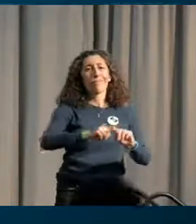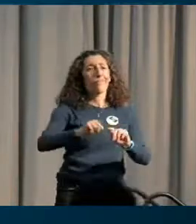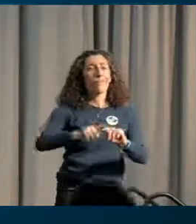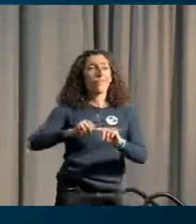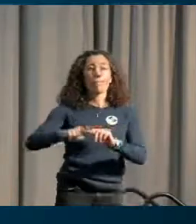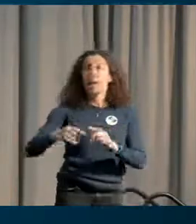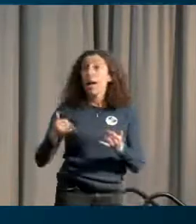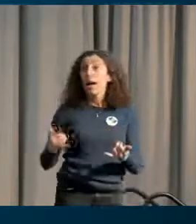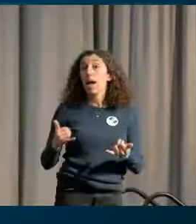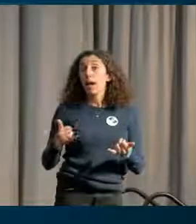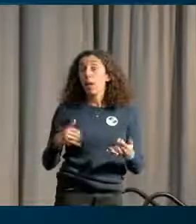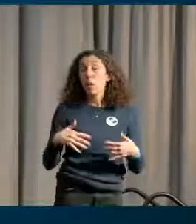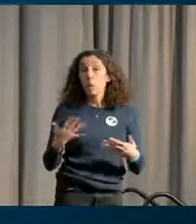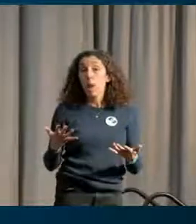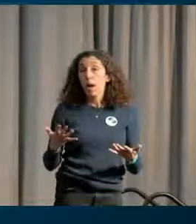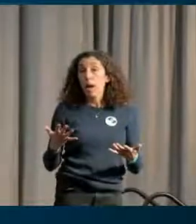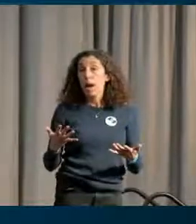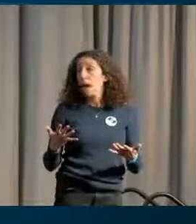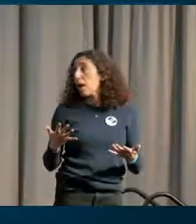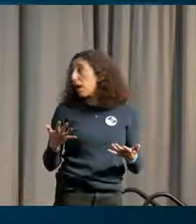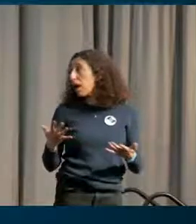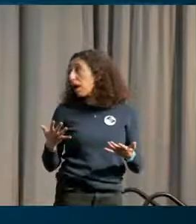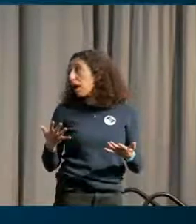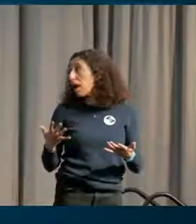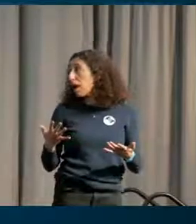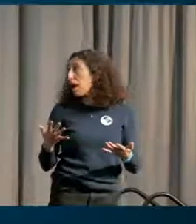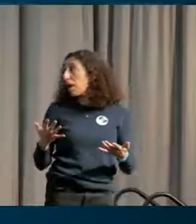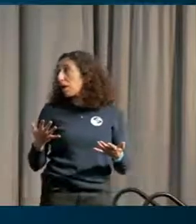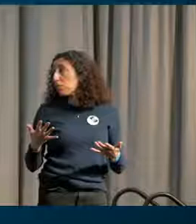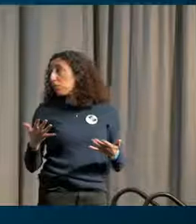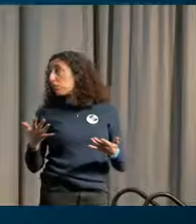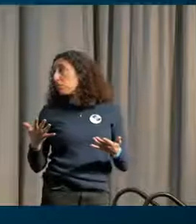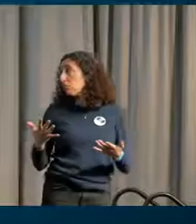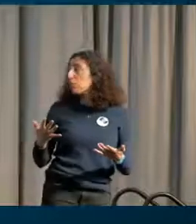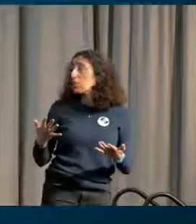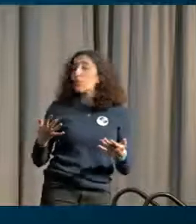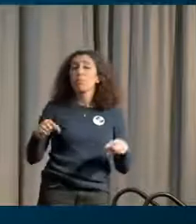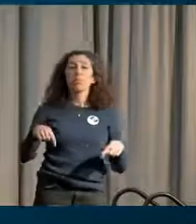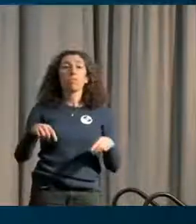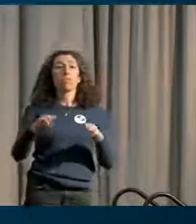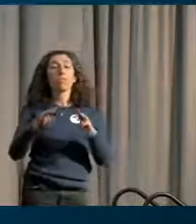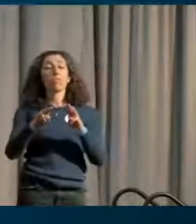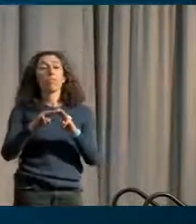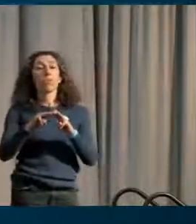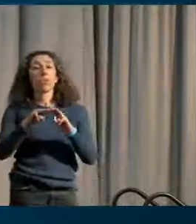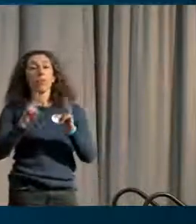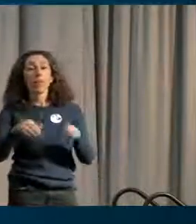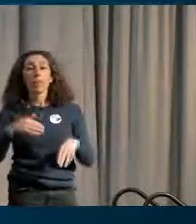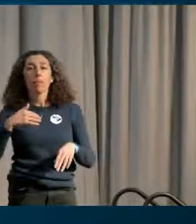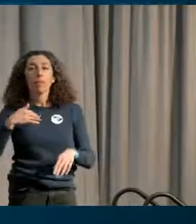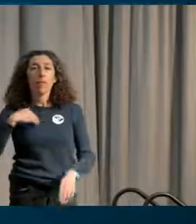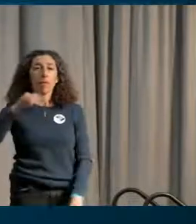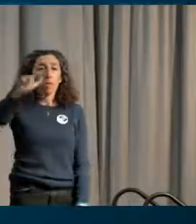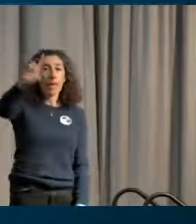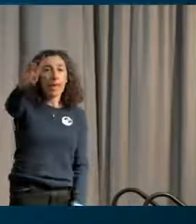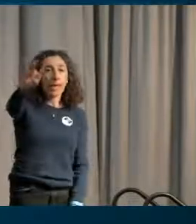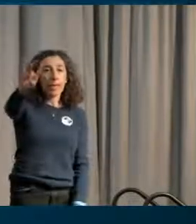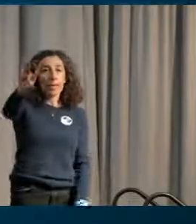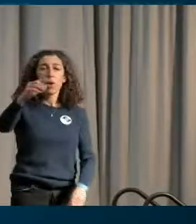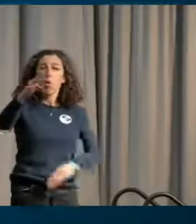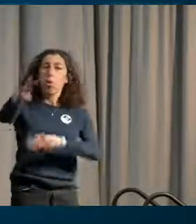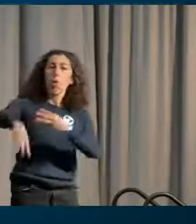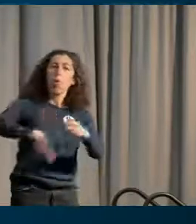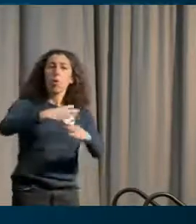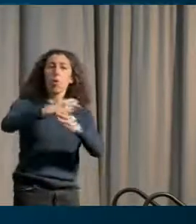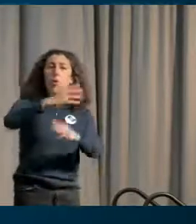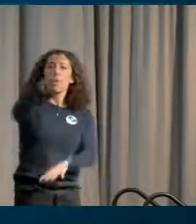you may not know this, or maybe you do, but our museum is actually home to 28 of the world's fastest airplanes. We've also got the